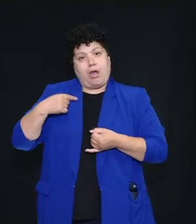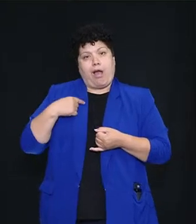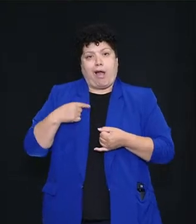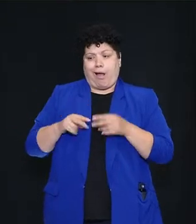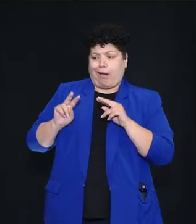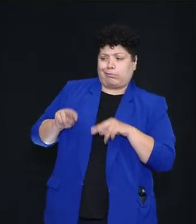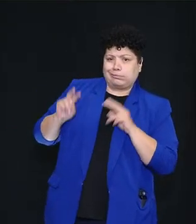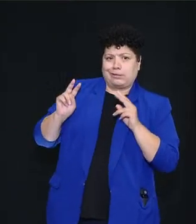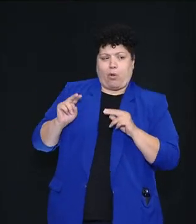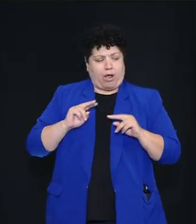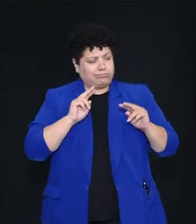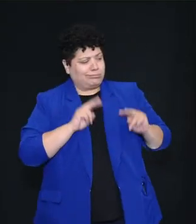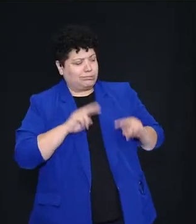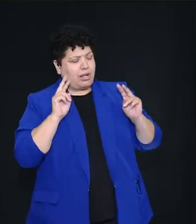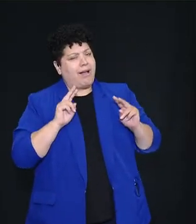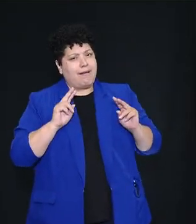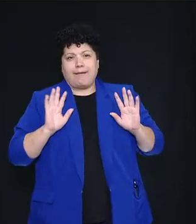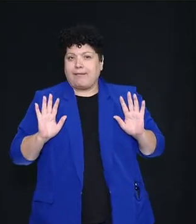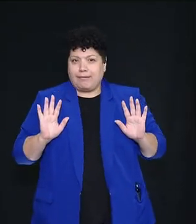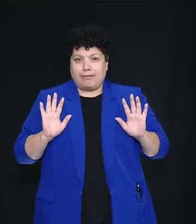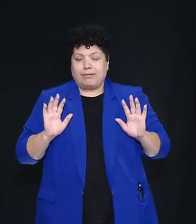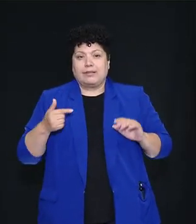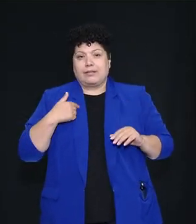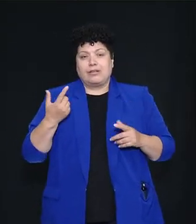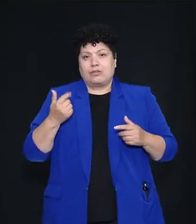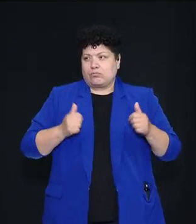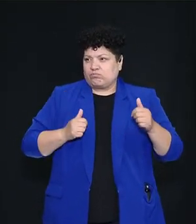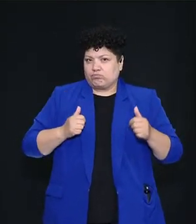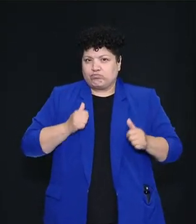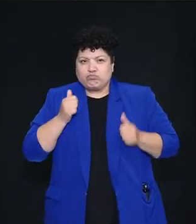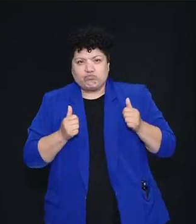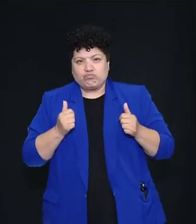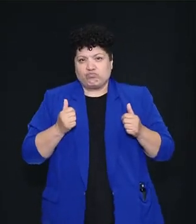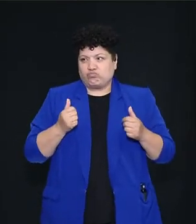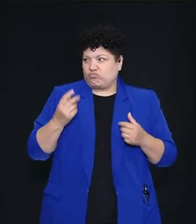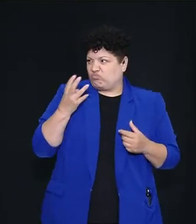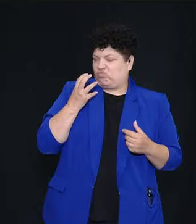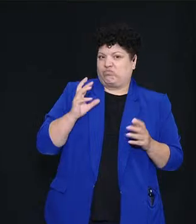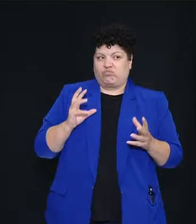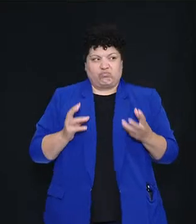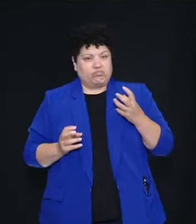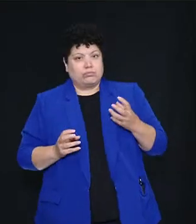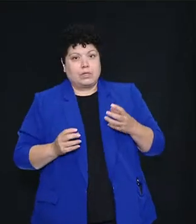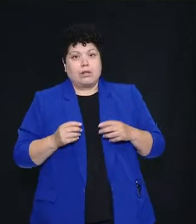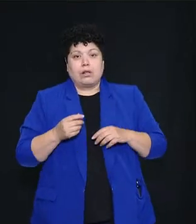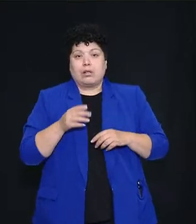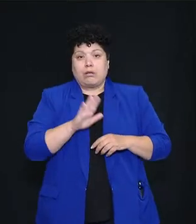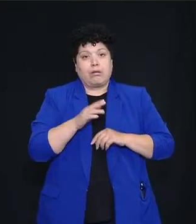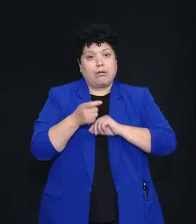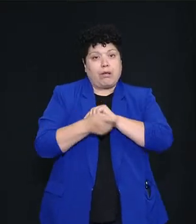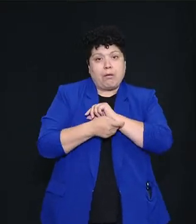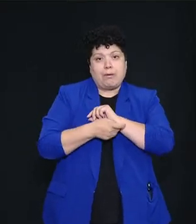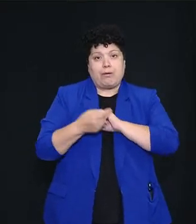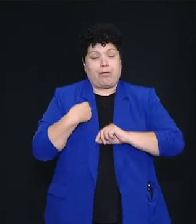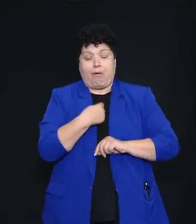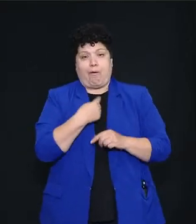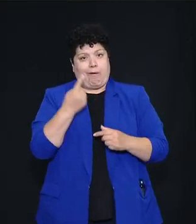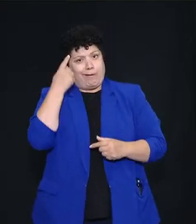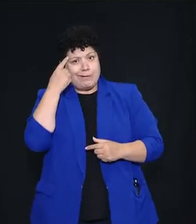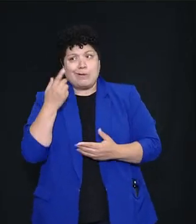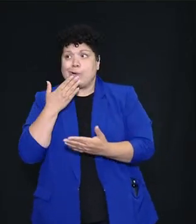judgments, widespread aggressiveness, and the temptation to divide the world into good people and